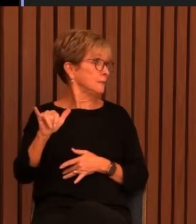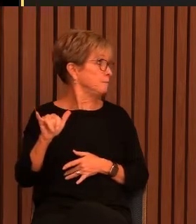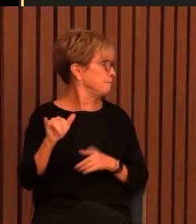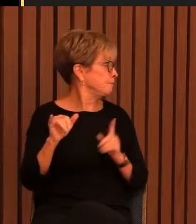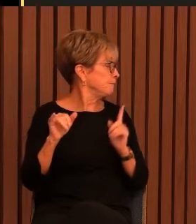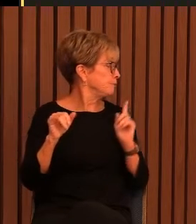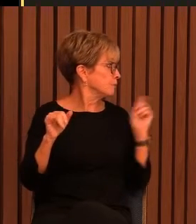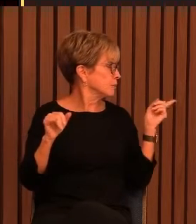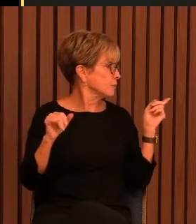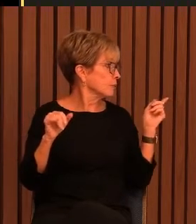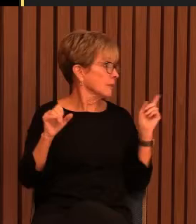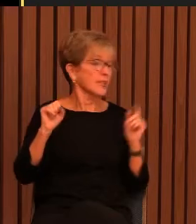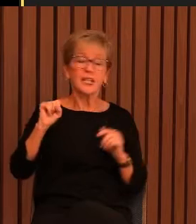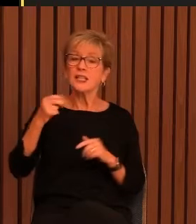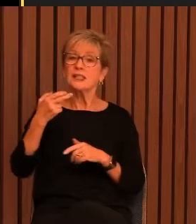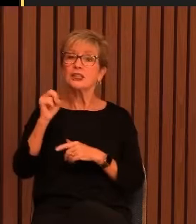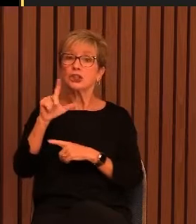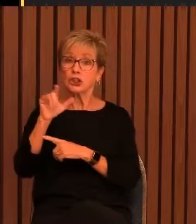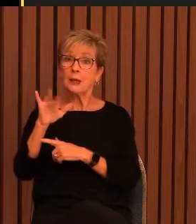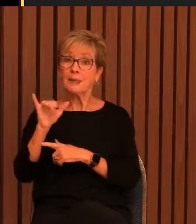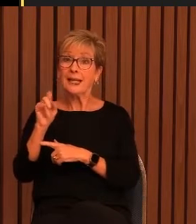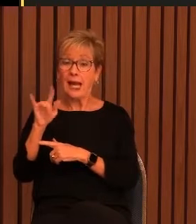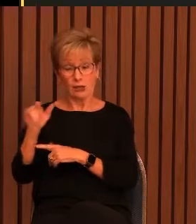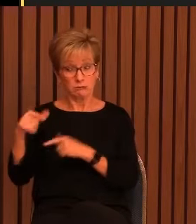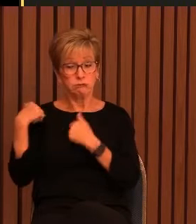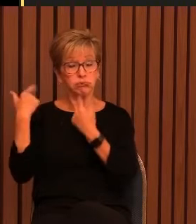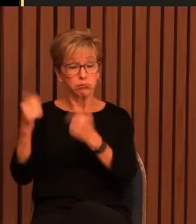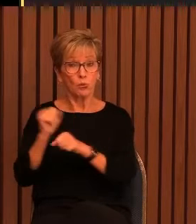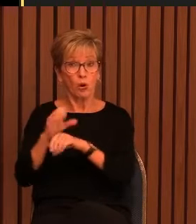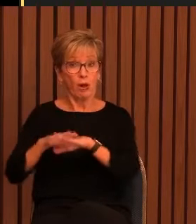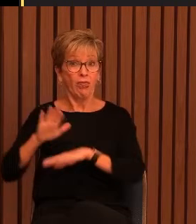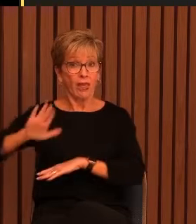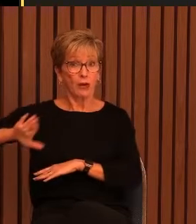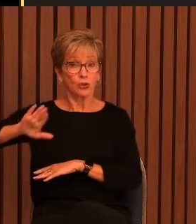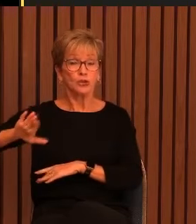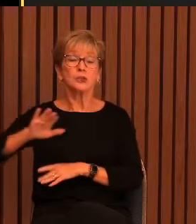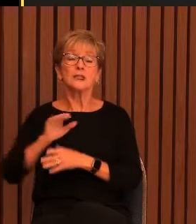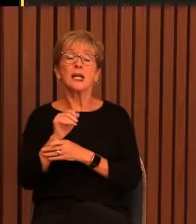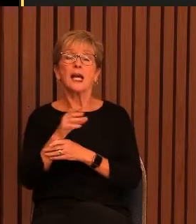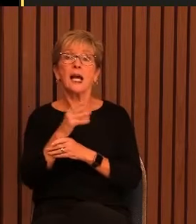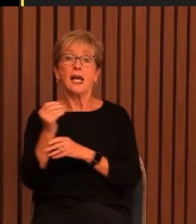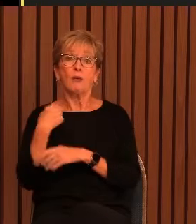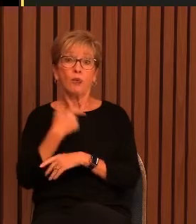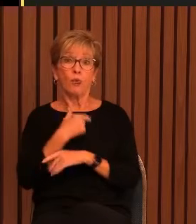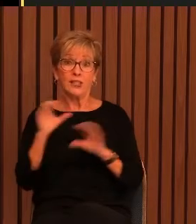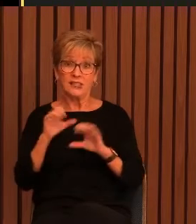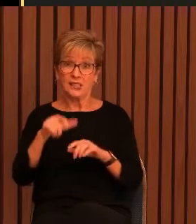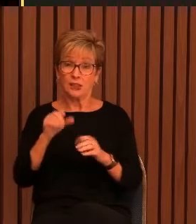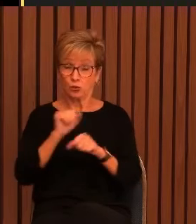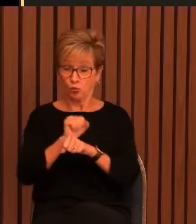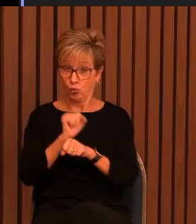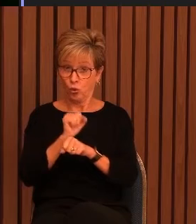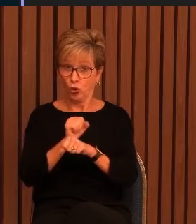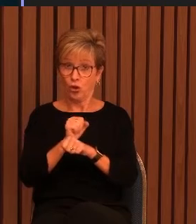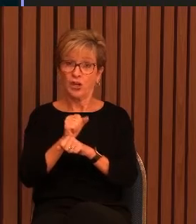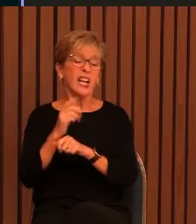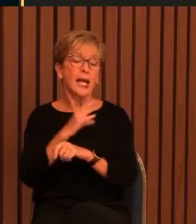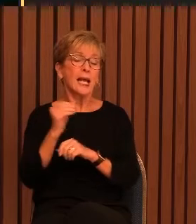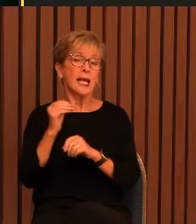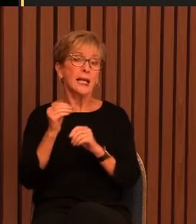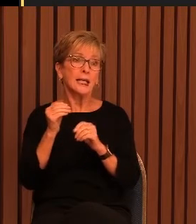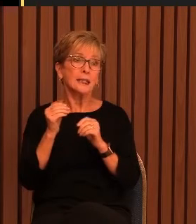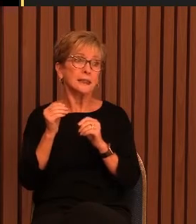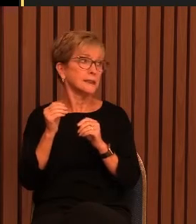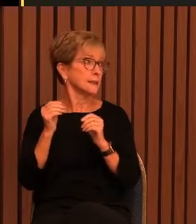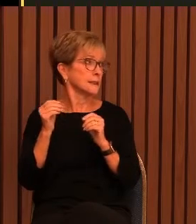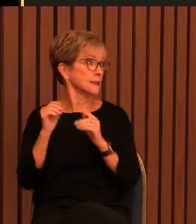they? Shelby County's been working on theirs. They were actually, when we did this work inside our division,